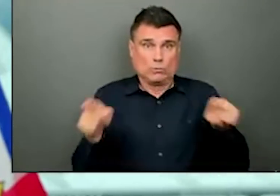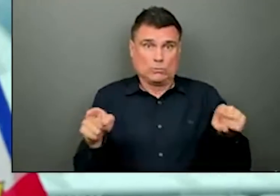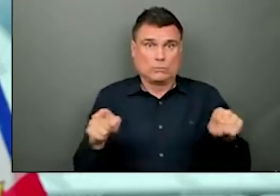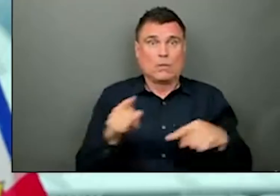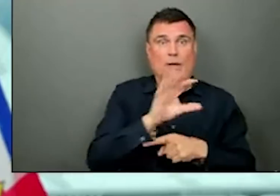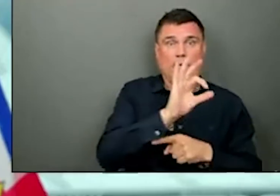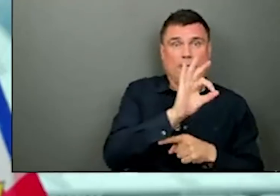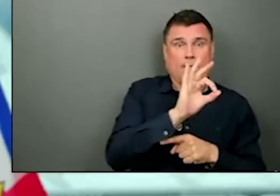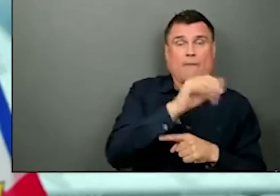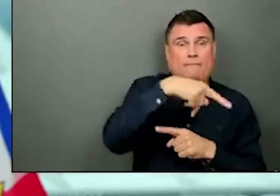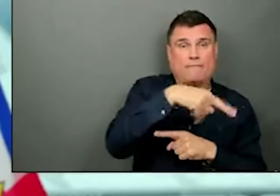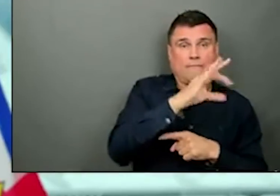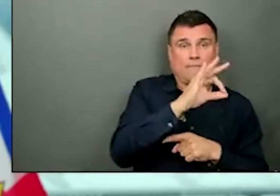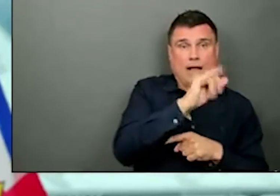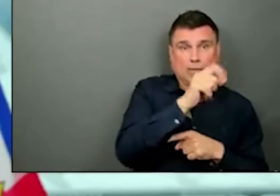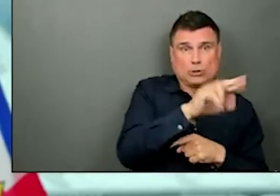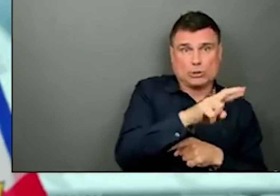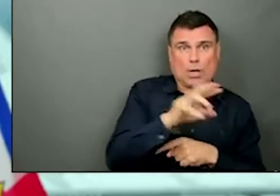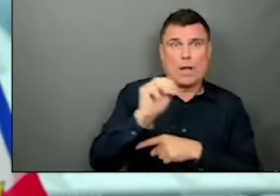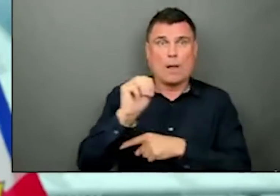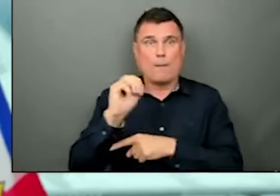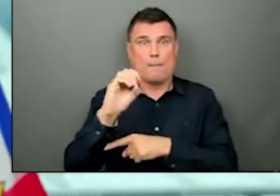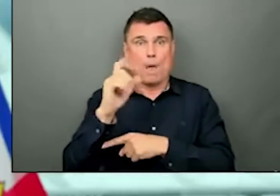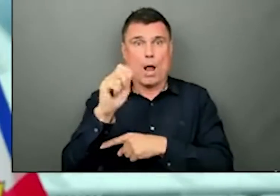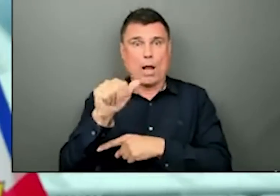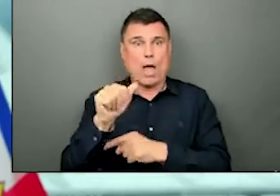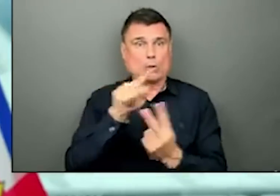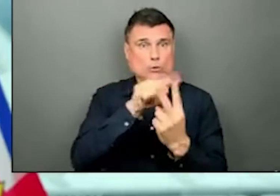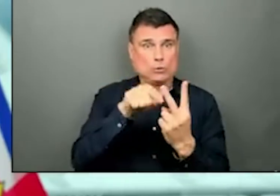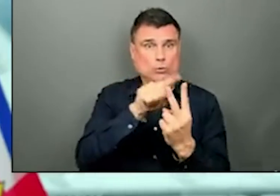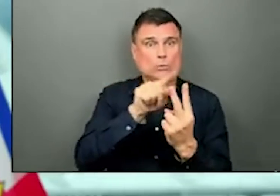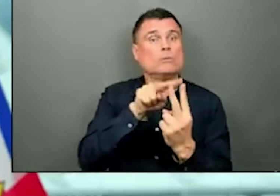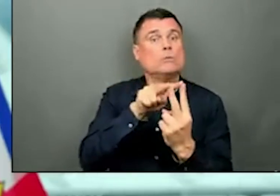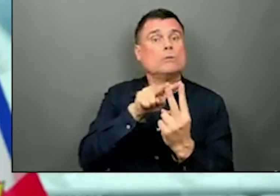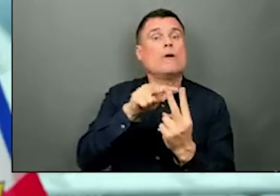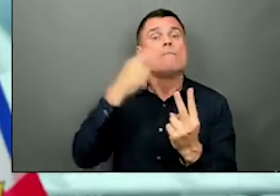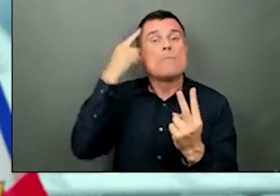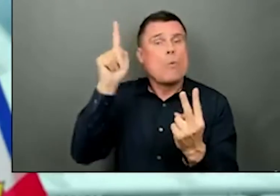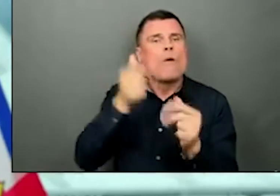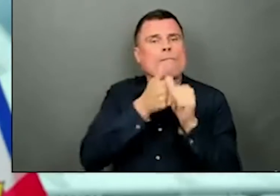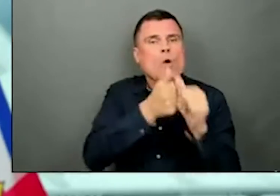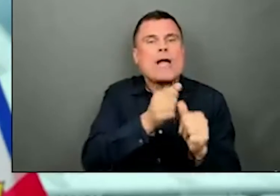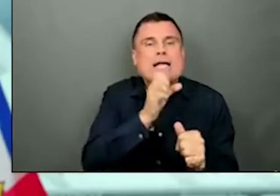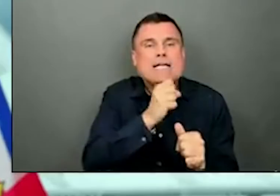quantities in these next few weeks. So register now is important.